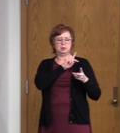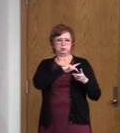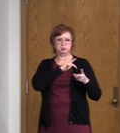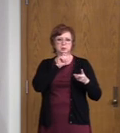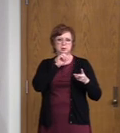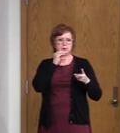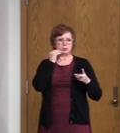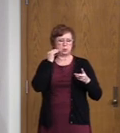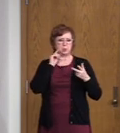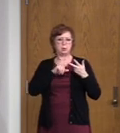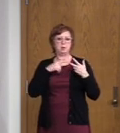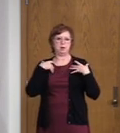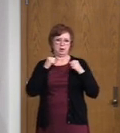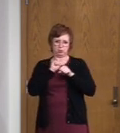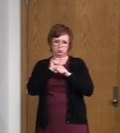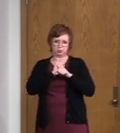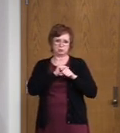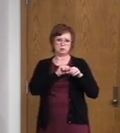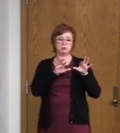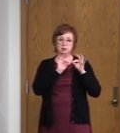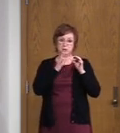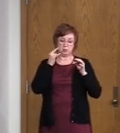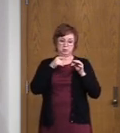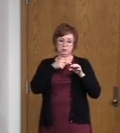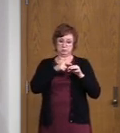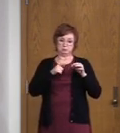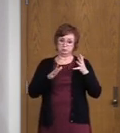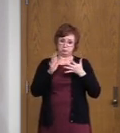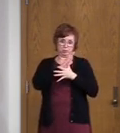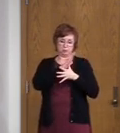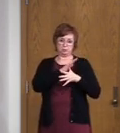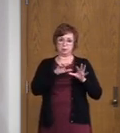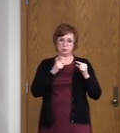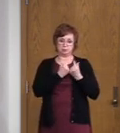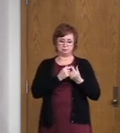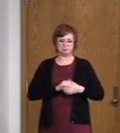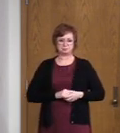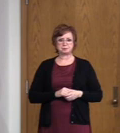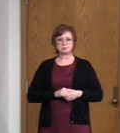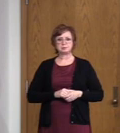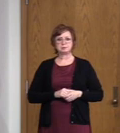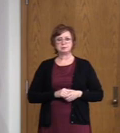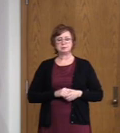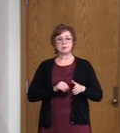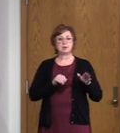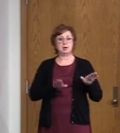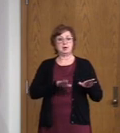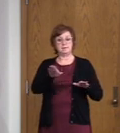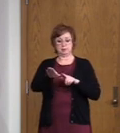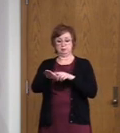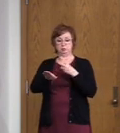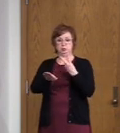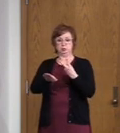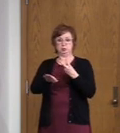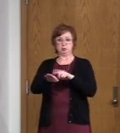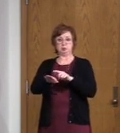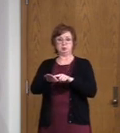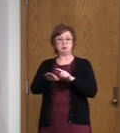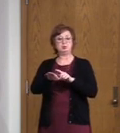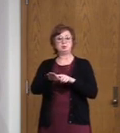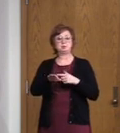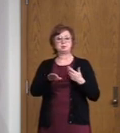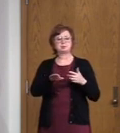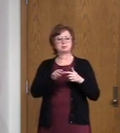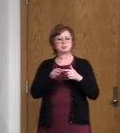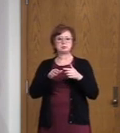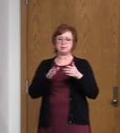and healthcare workers that have also been identified as a priority. In phase 2, the main focus of vaccinating the general population